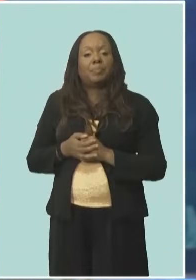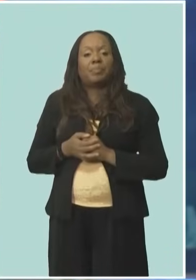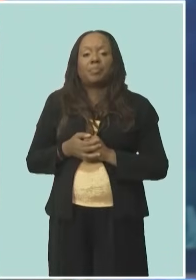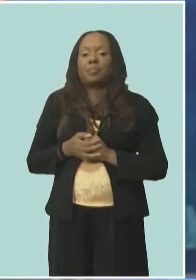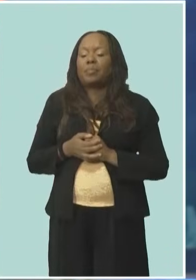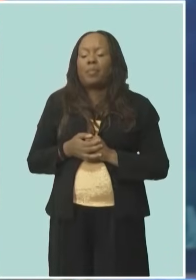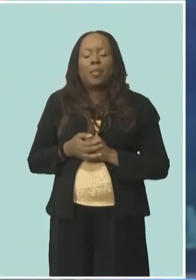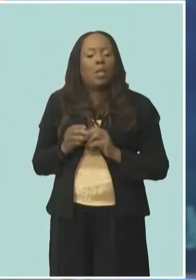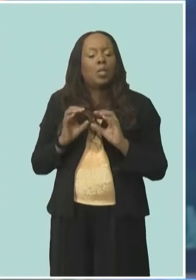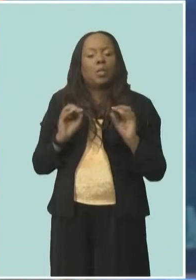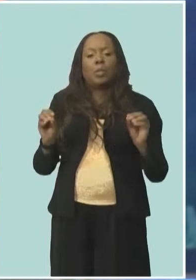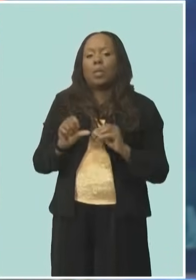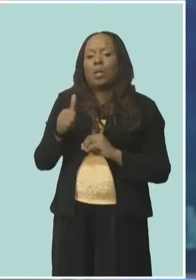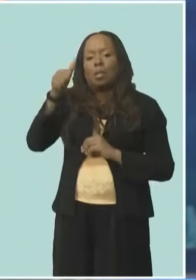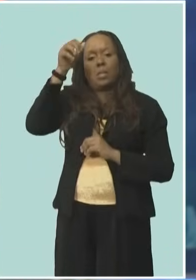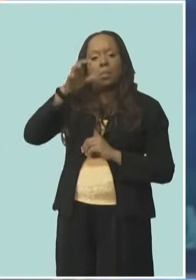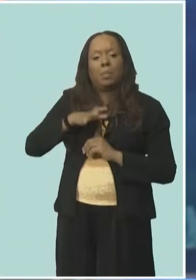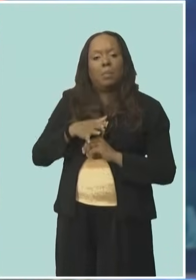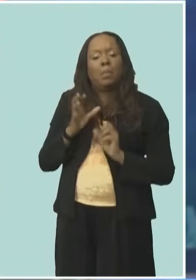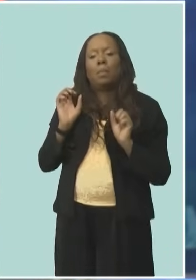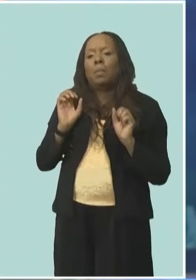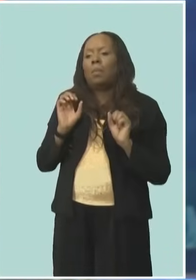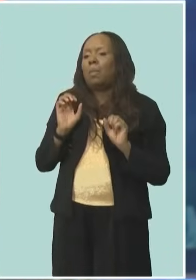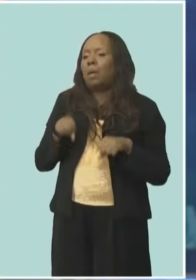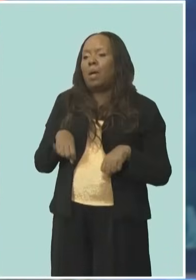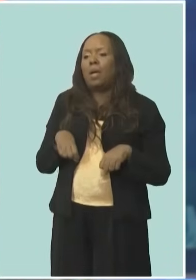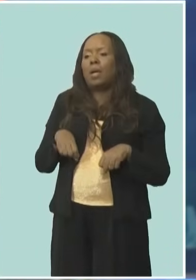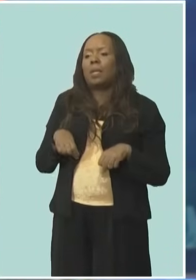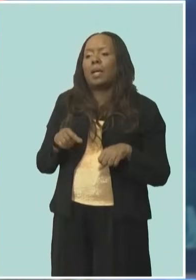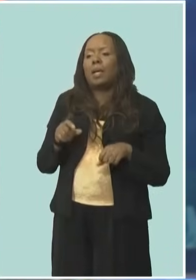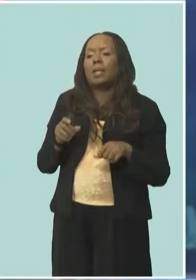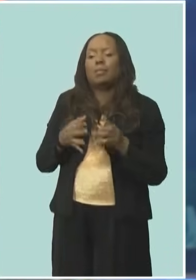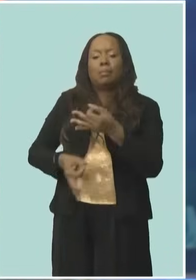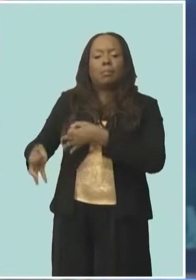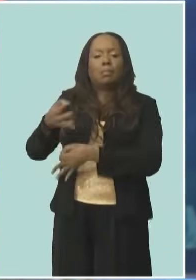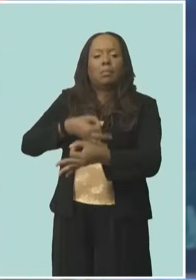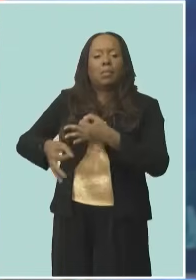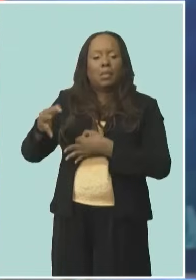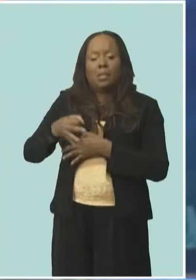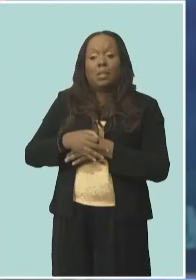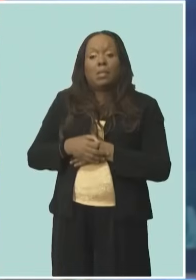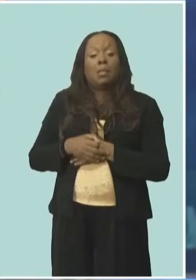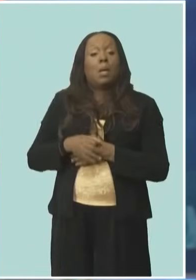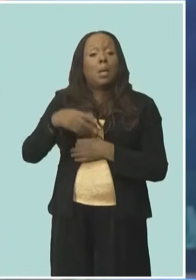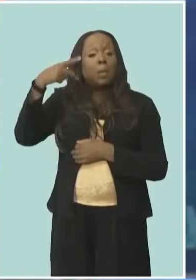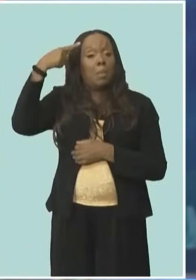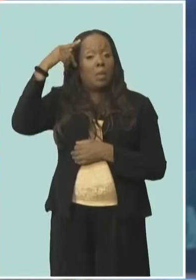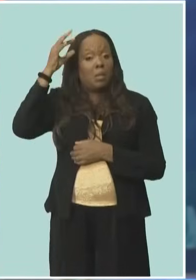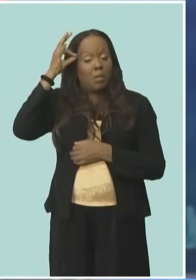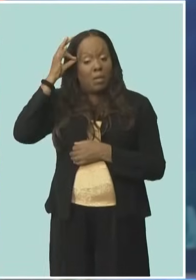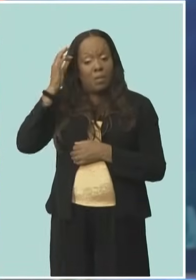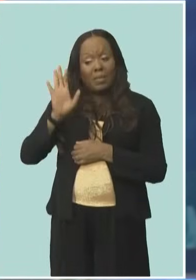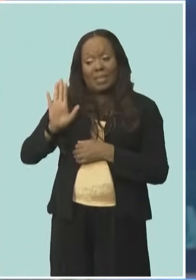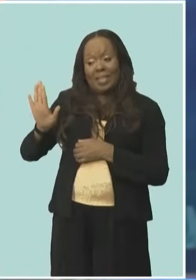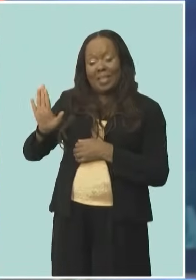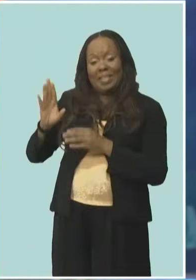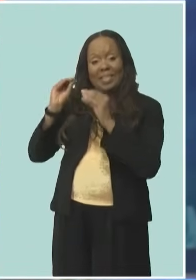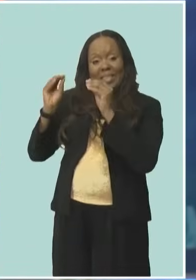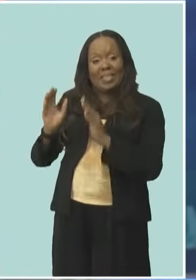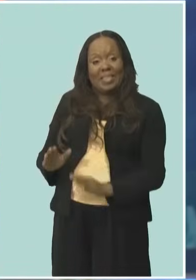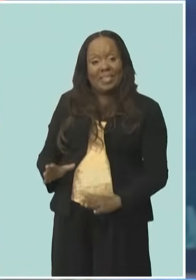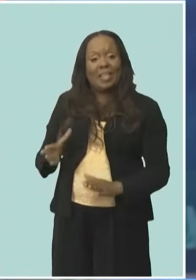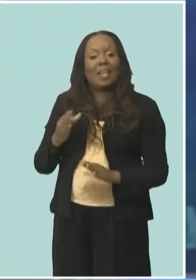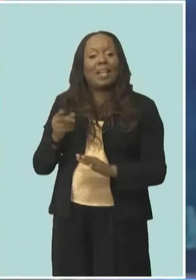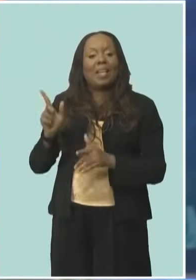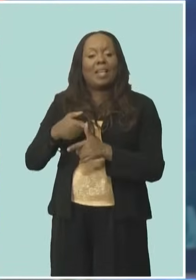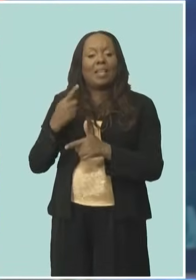no one can fill, as he spoke of a man who was first his teacher and later his colleague. Mr. Jackman says the Most Honourable